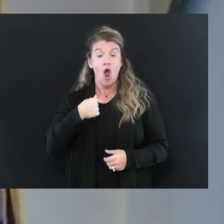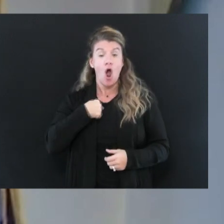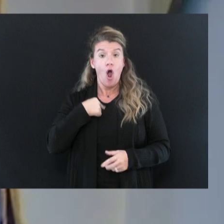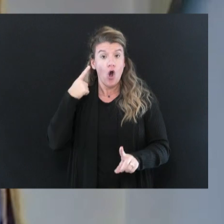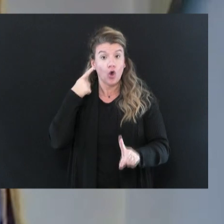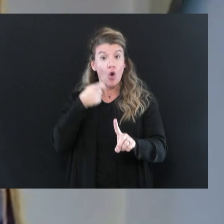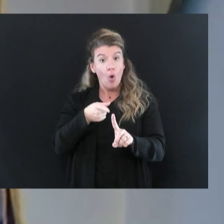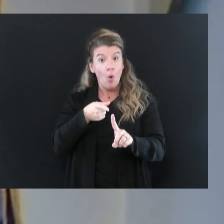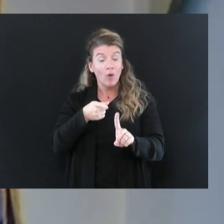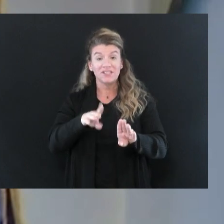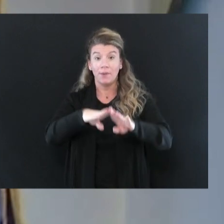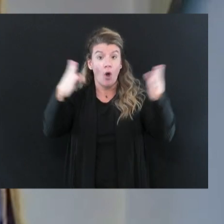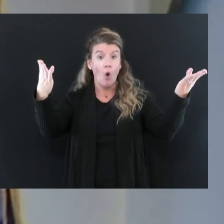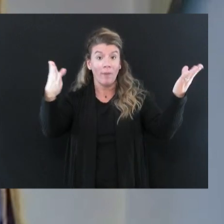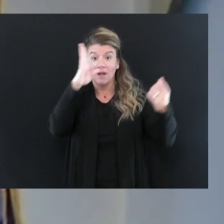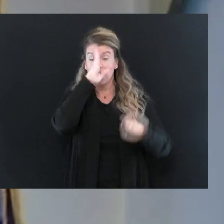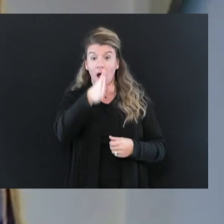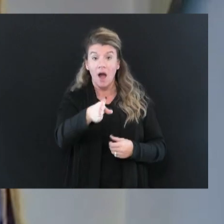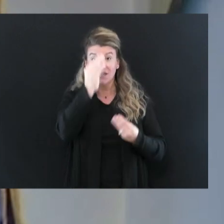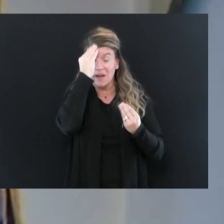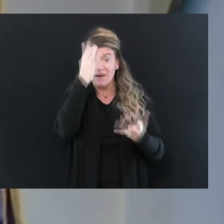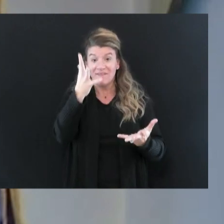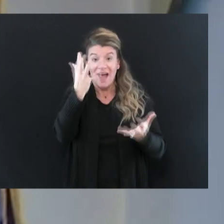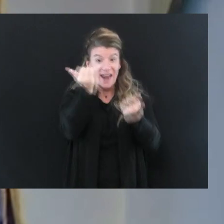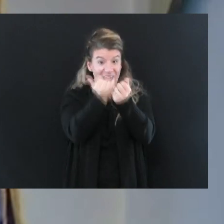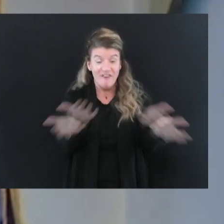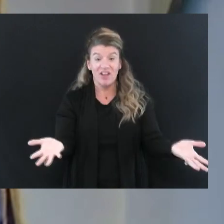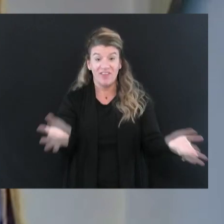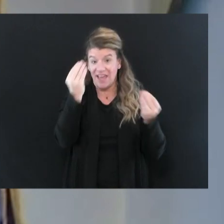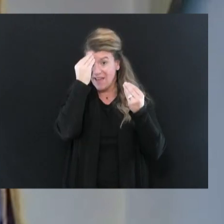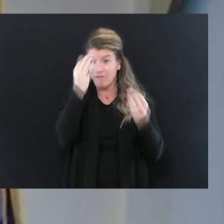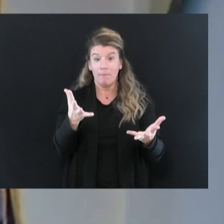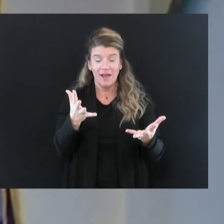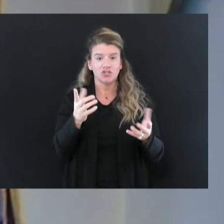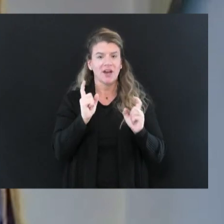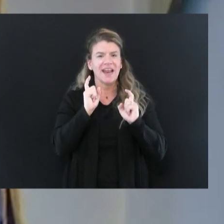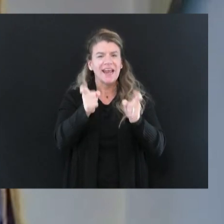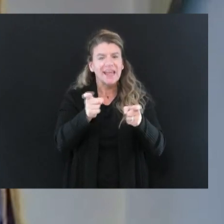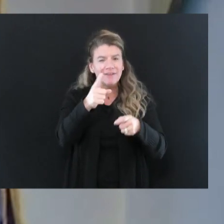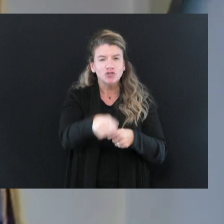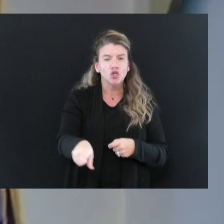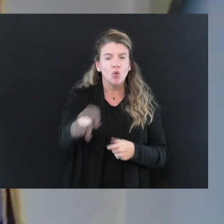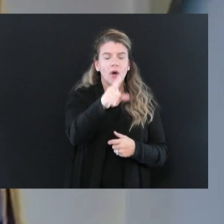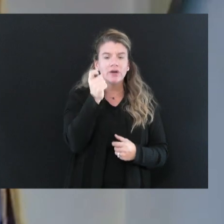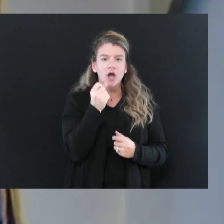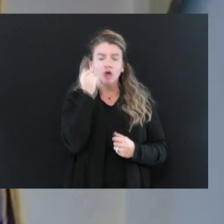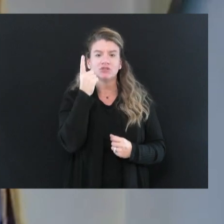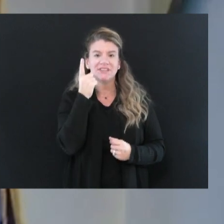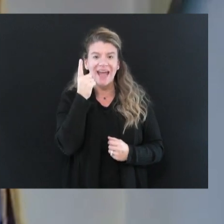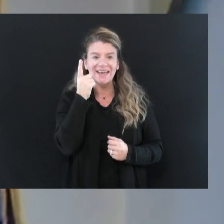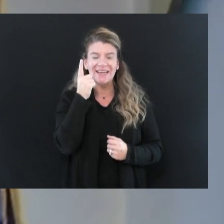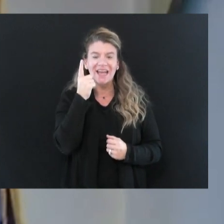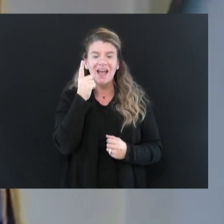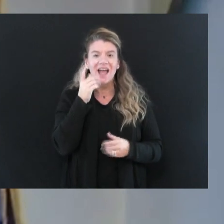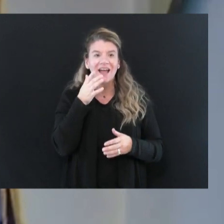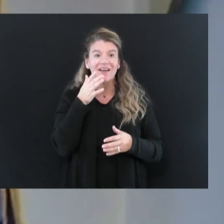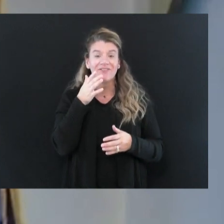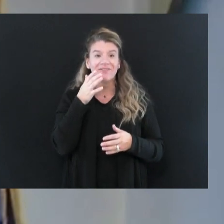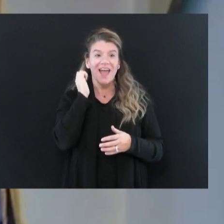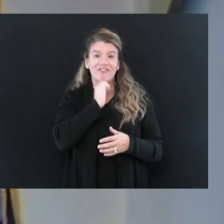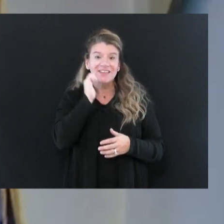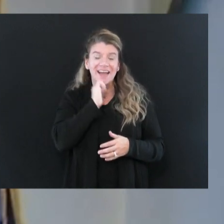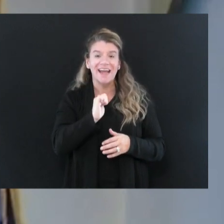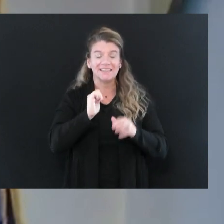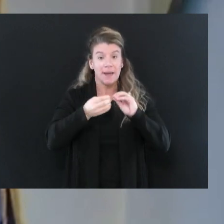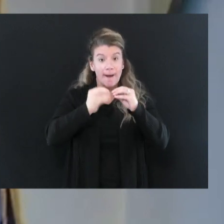with the data. We try to provide information that gives folks an understanding of the direction of the data and the